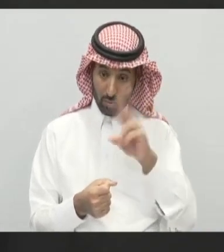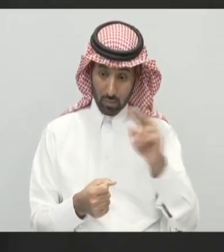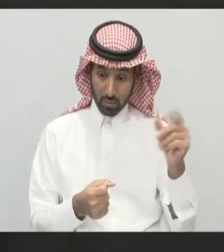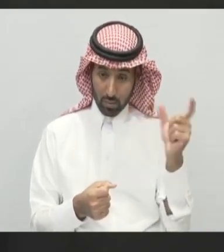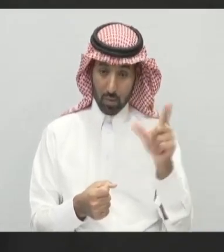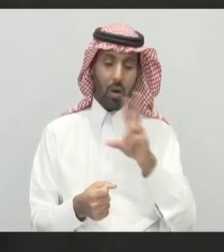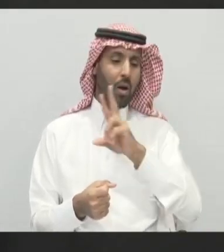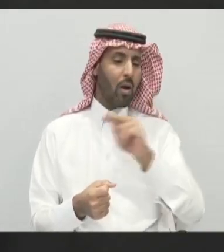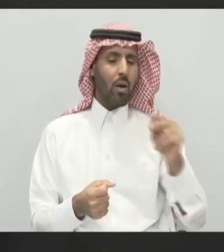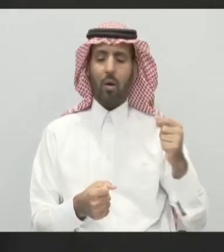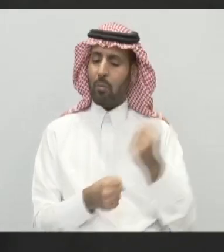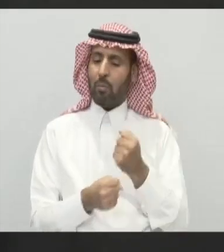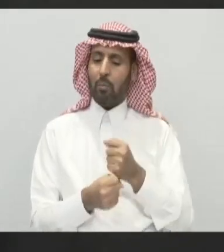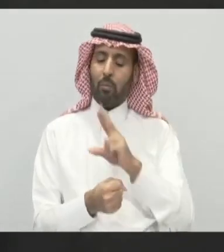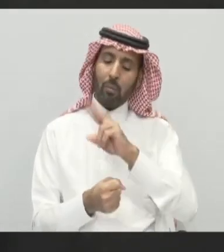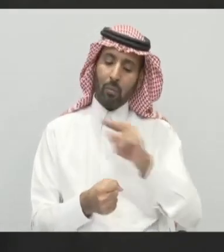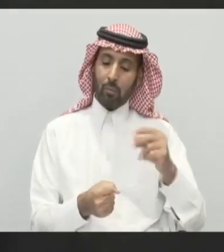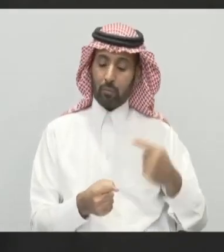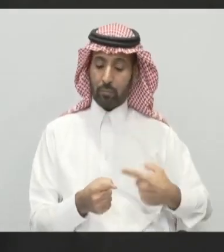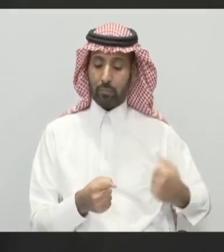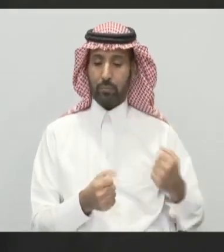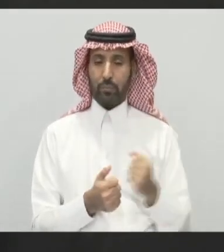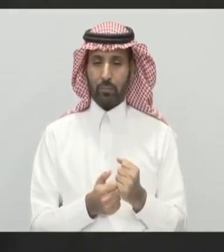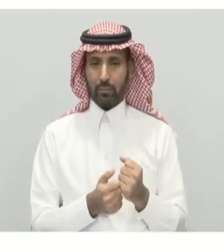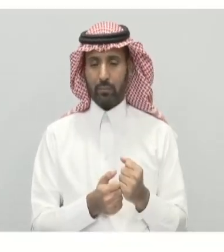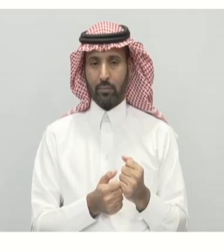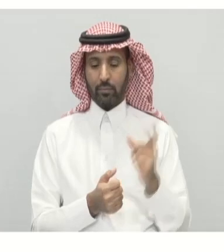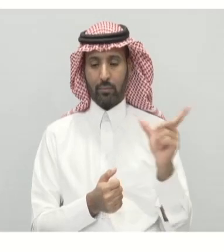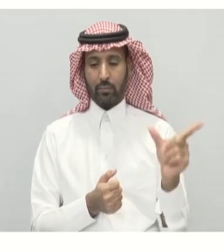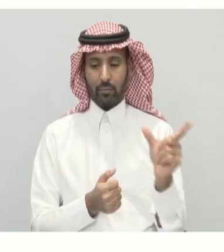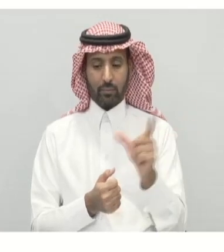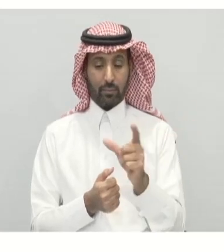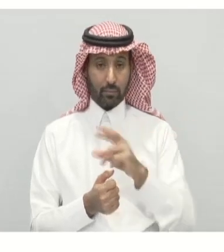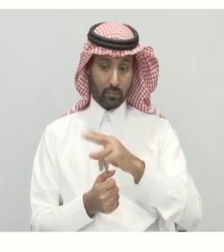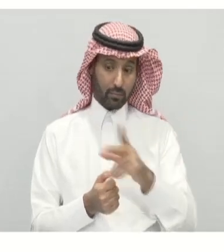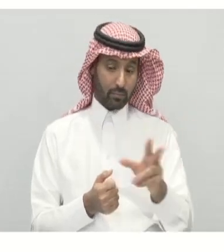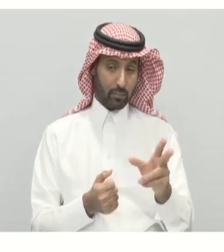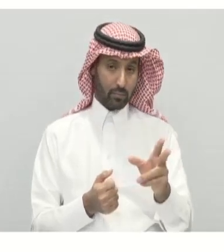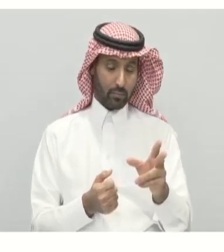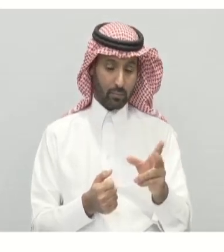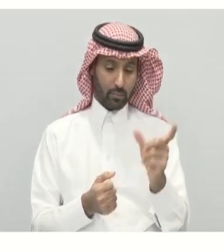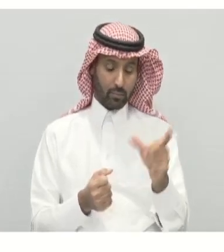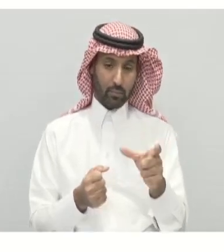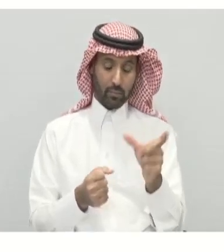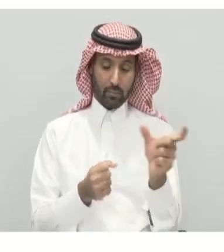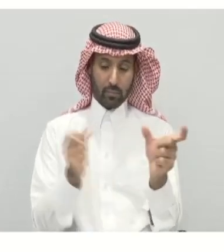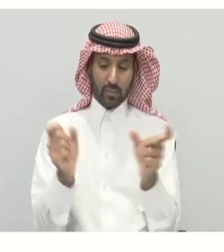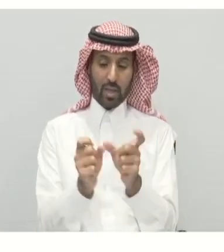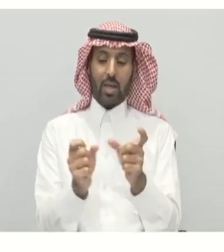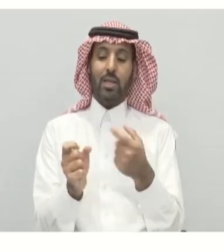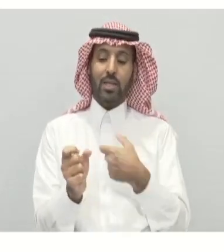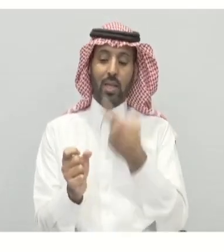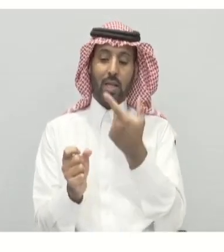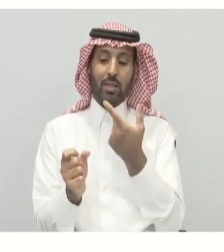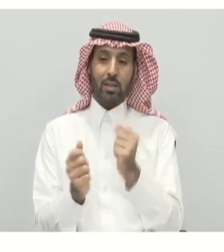as a verb, the other times it will work as a noun. So the difference is going to be on the stress.